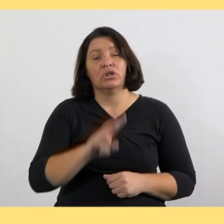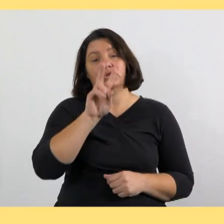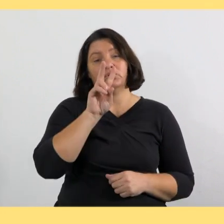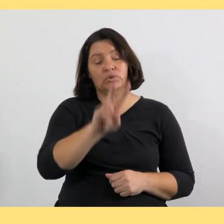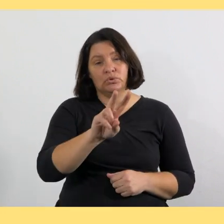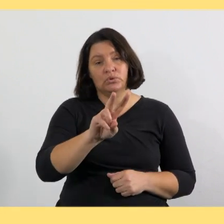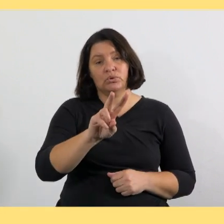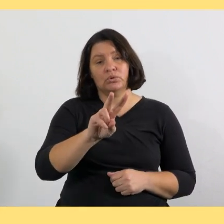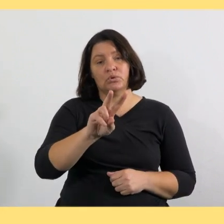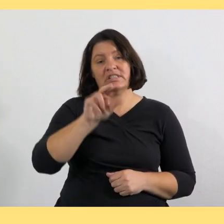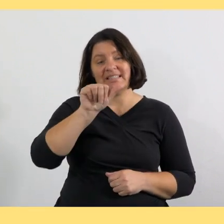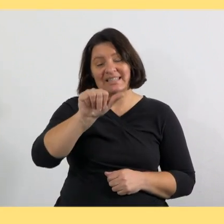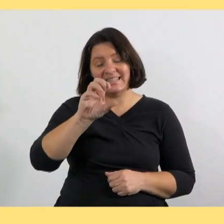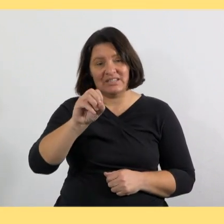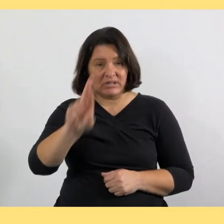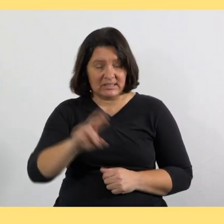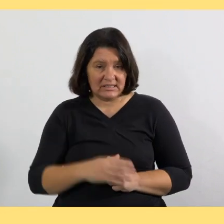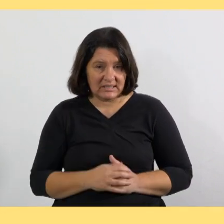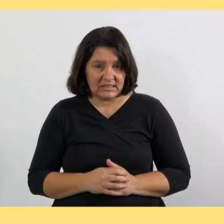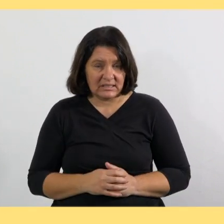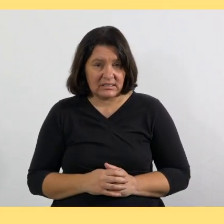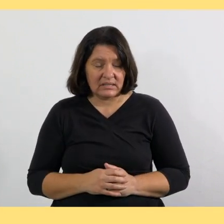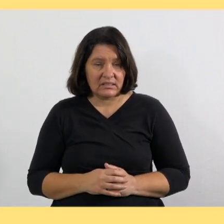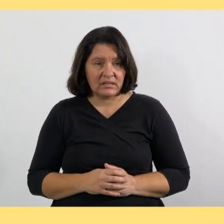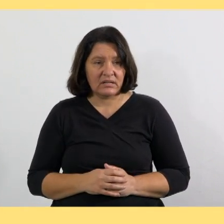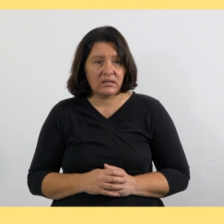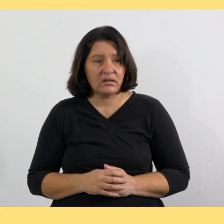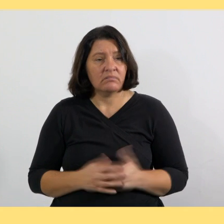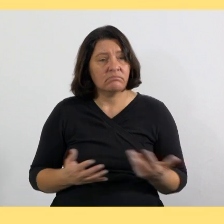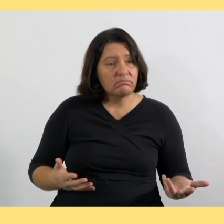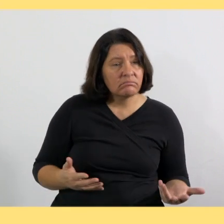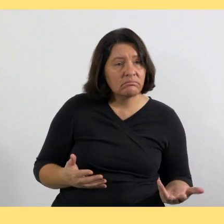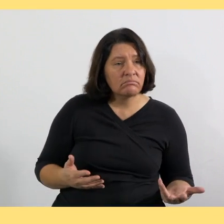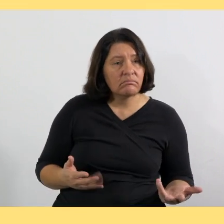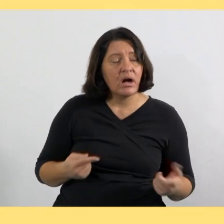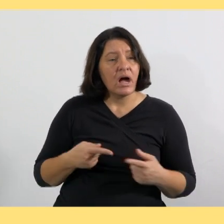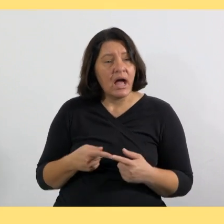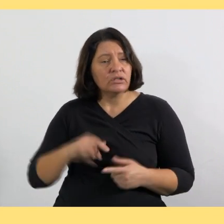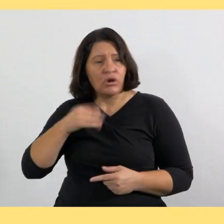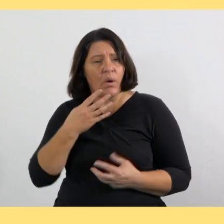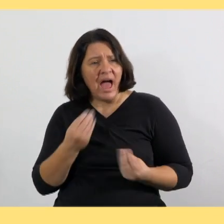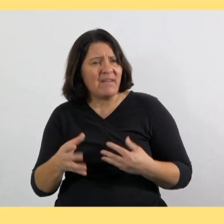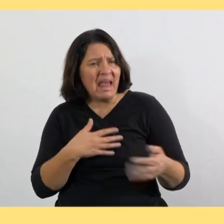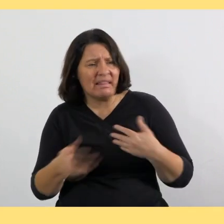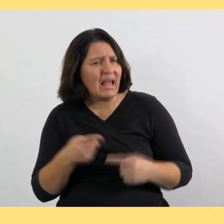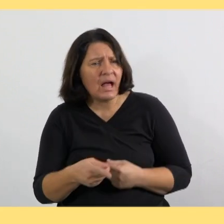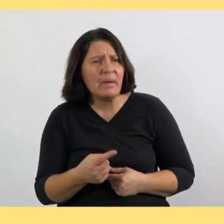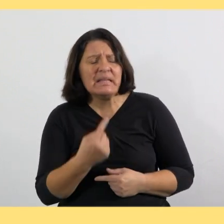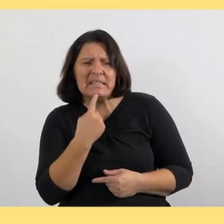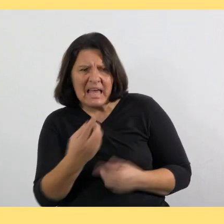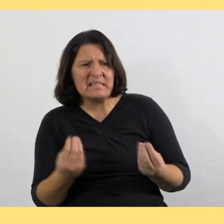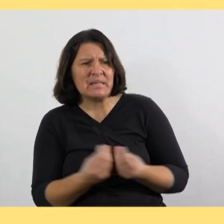260 rands. In the general journal, do I have anything in here? No. But they said something. The